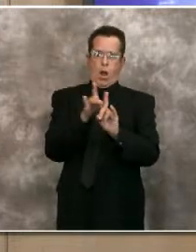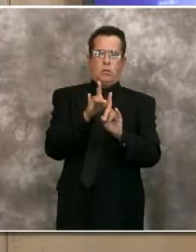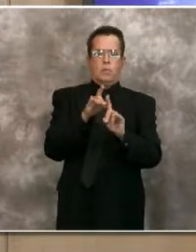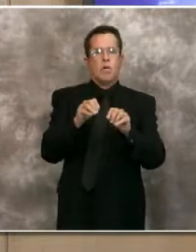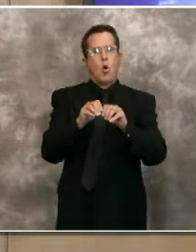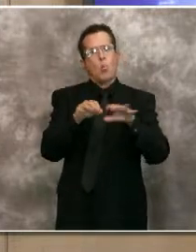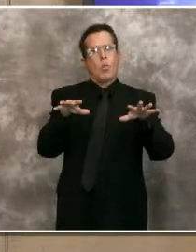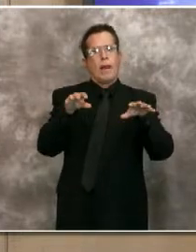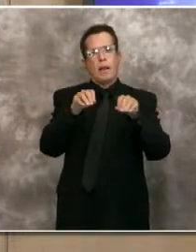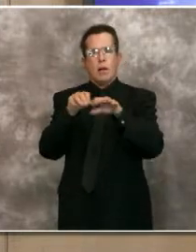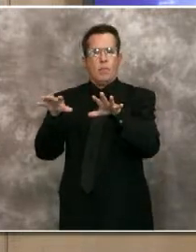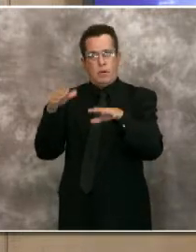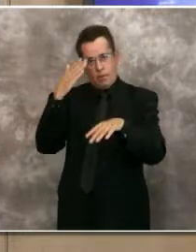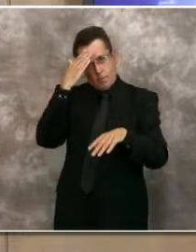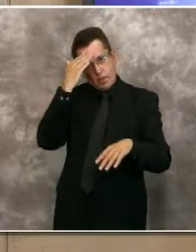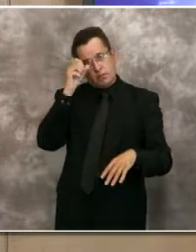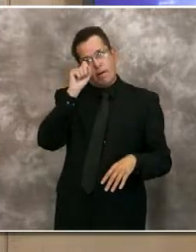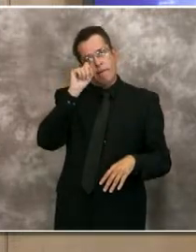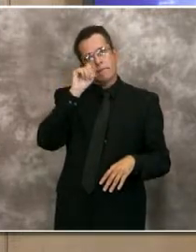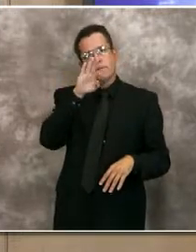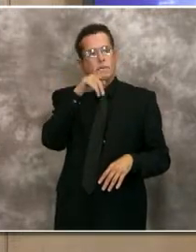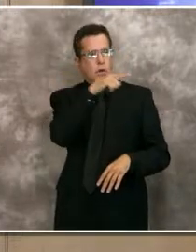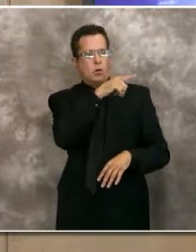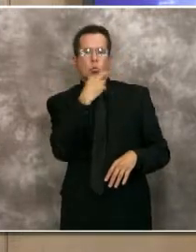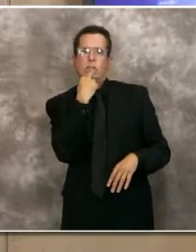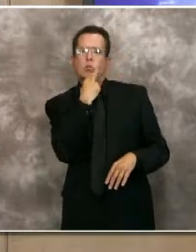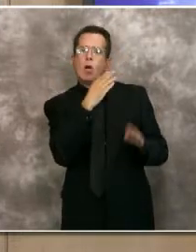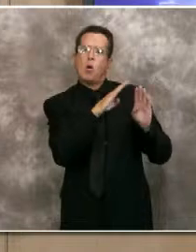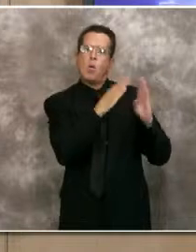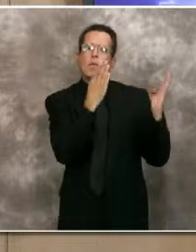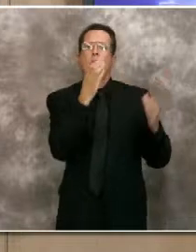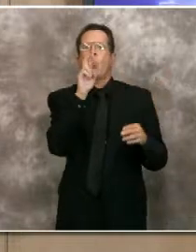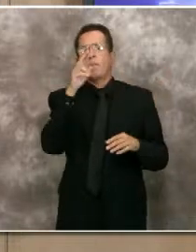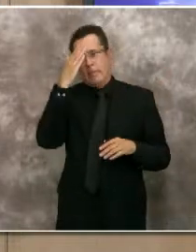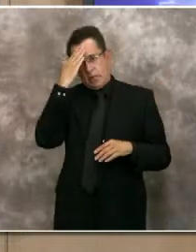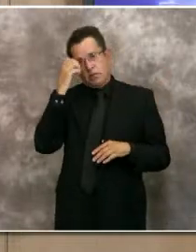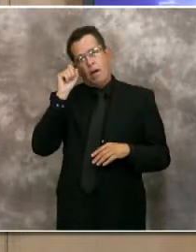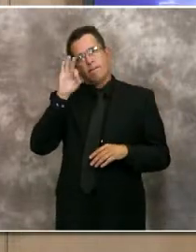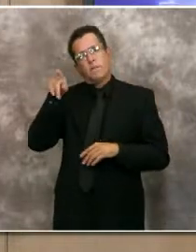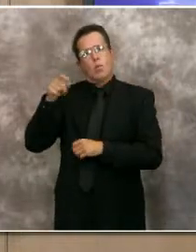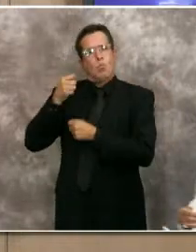outbreaks associated with either reopened restaurants or the protests yet?